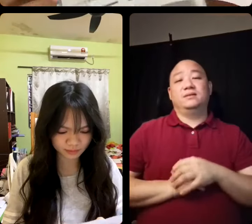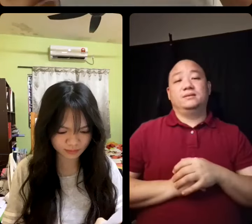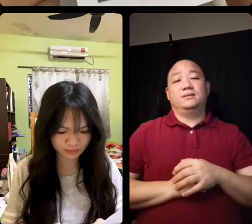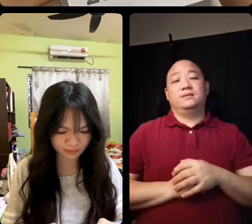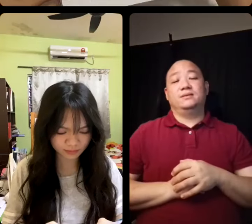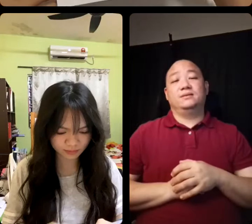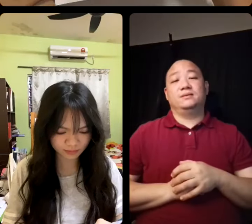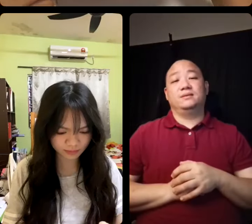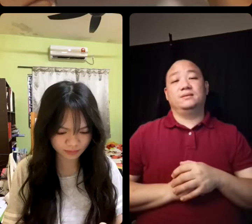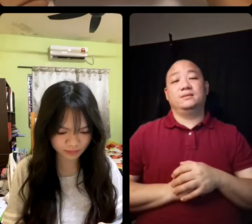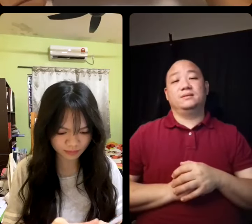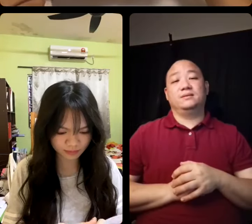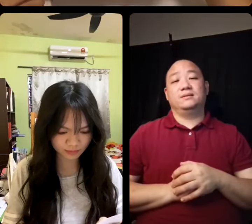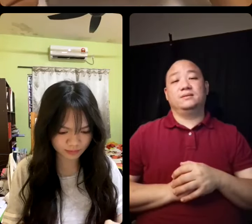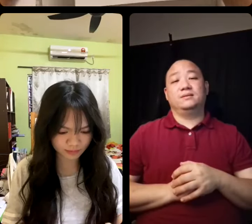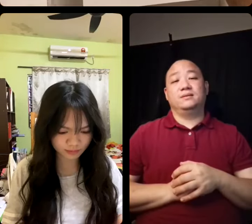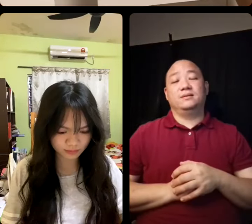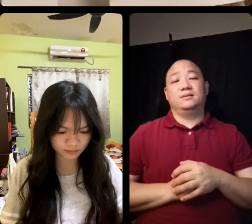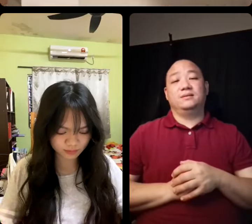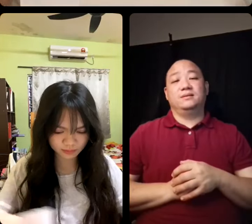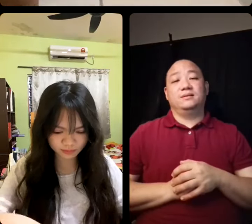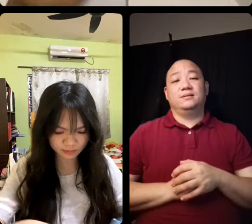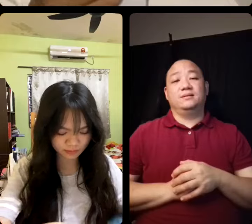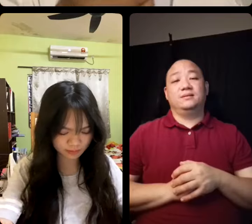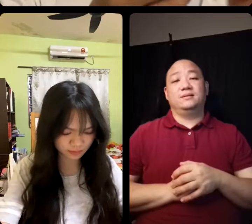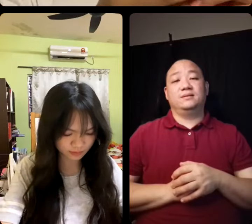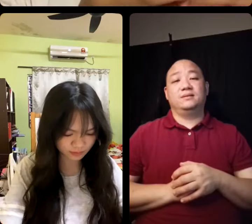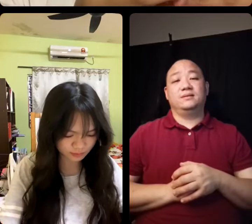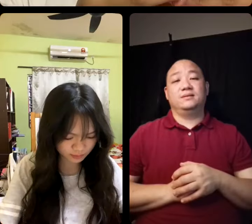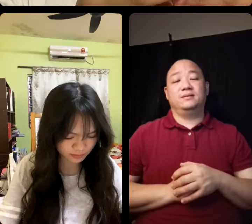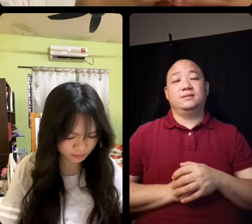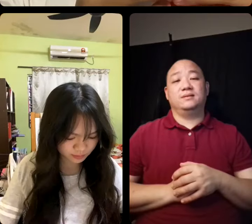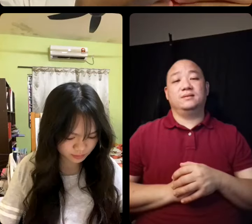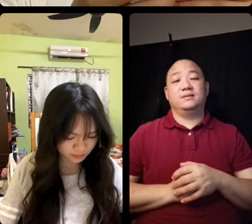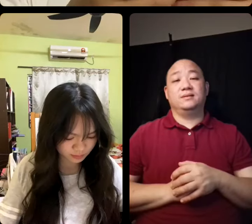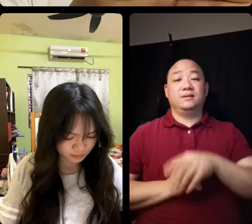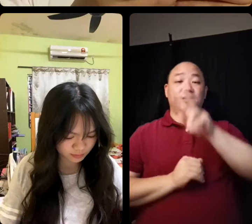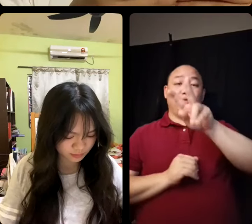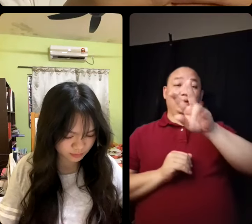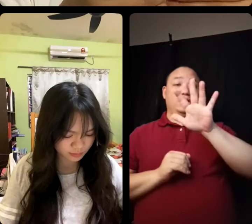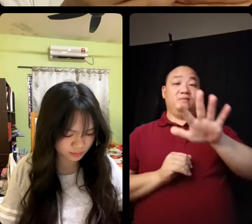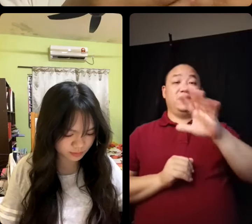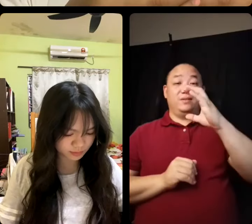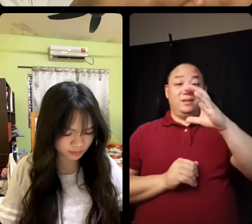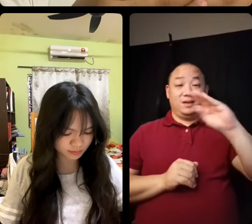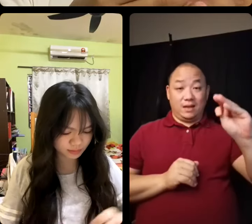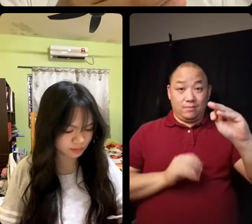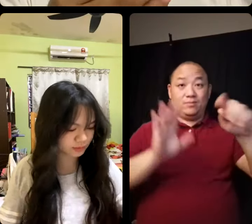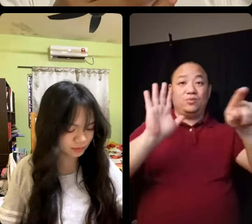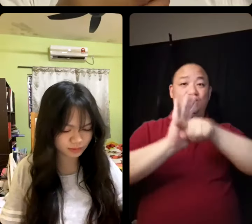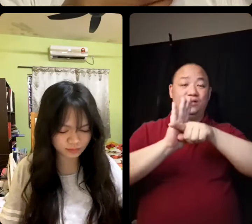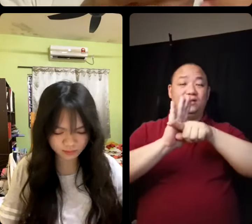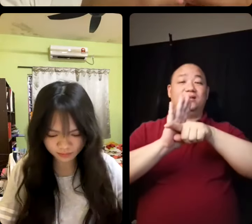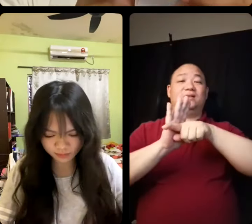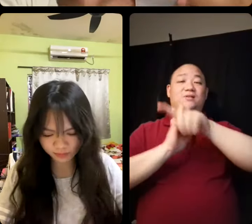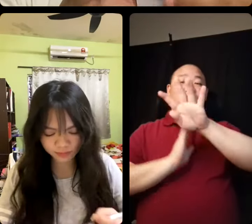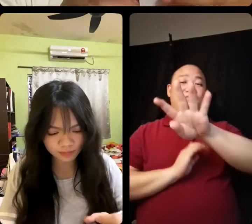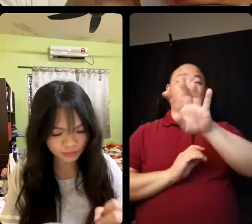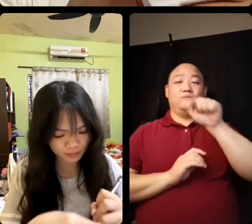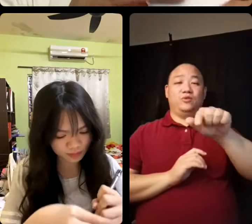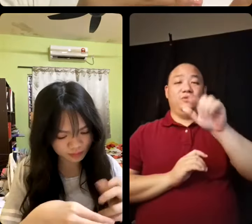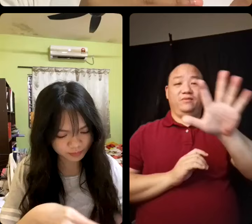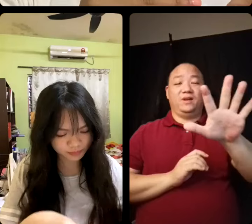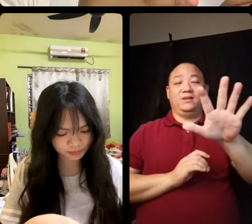4.5 over here. Alright? 4.5 from your 25. Okay? Your 25 pepper straps, you are going to tolak